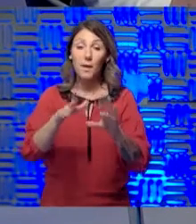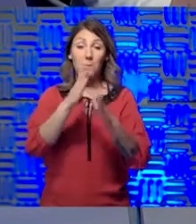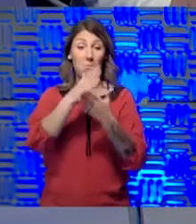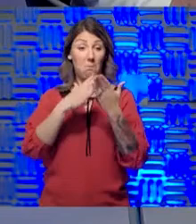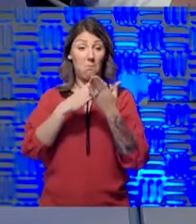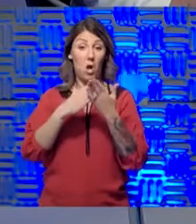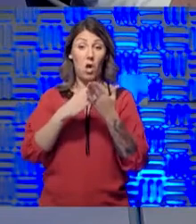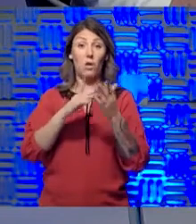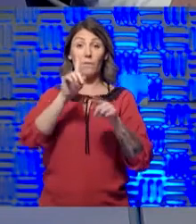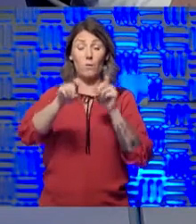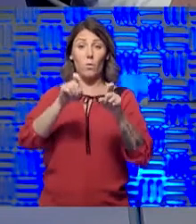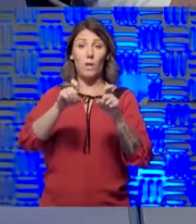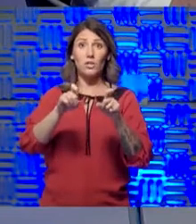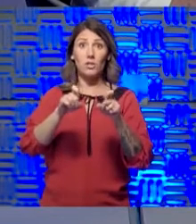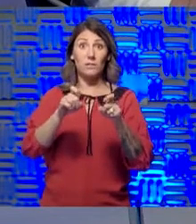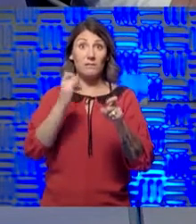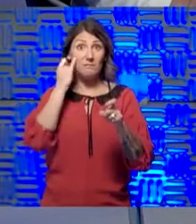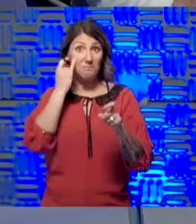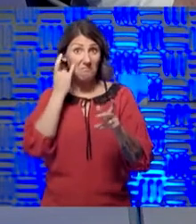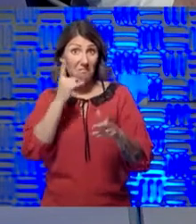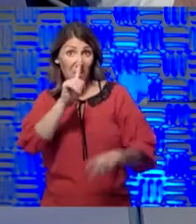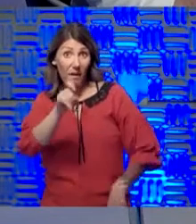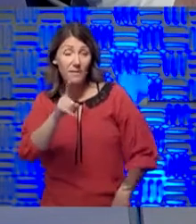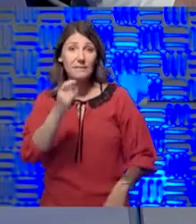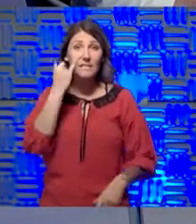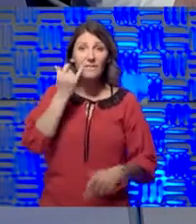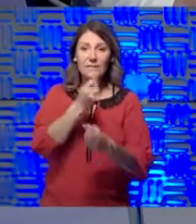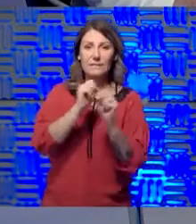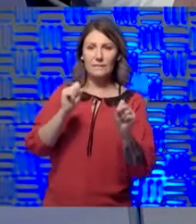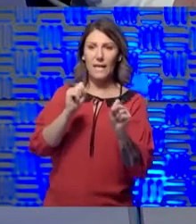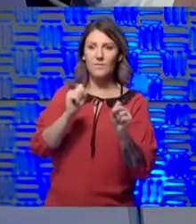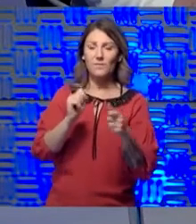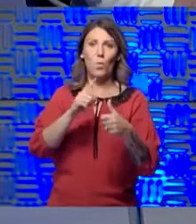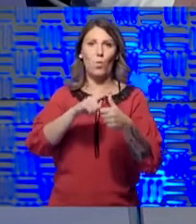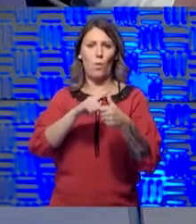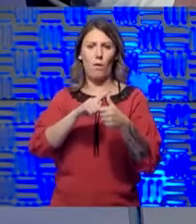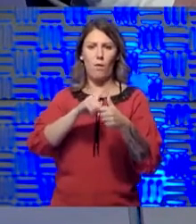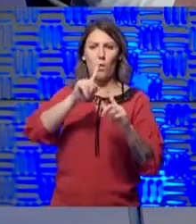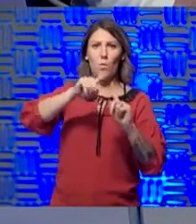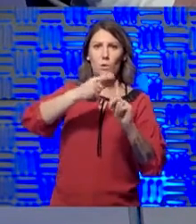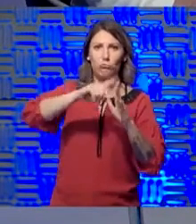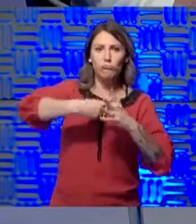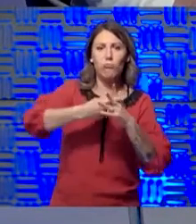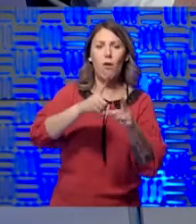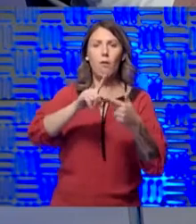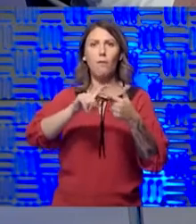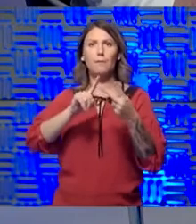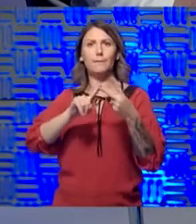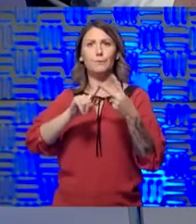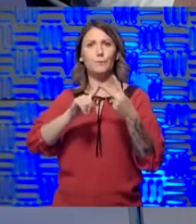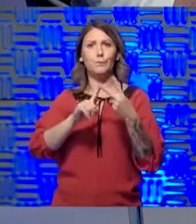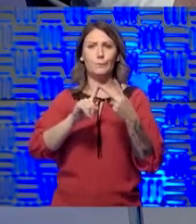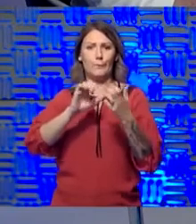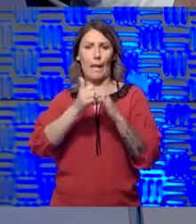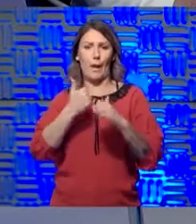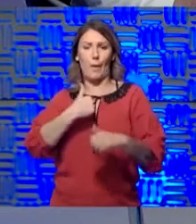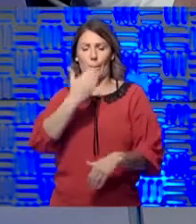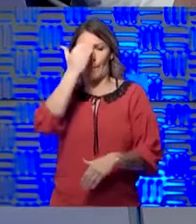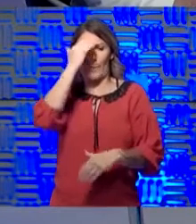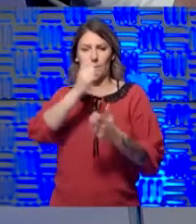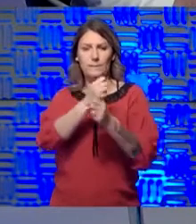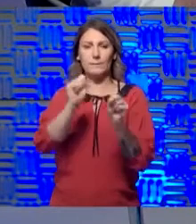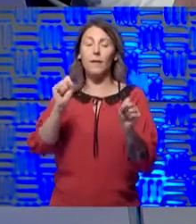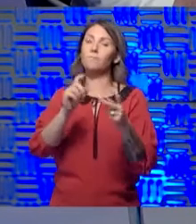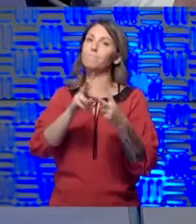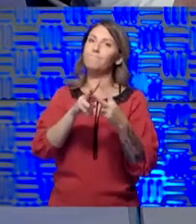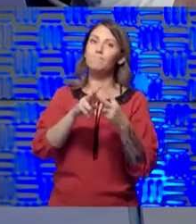it safe to do these things, right? One, when are you starting them? And two, how do I know it's safe? And I think there are so many